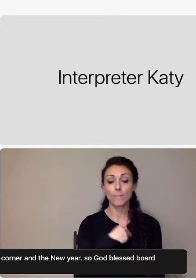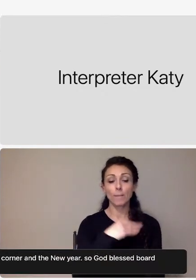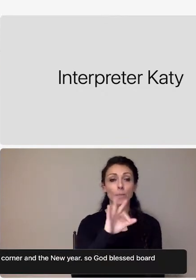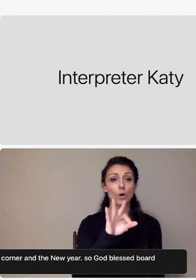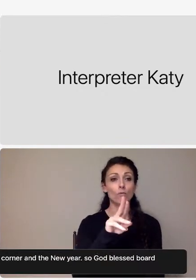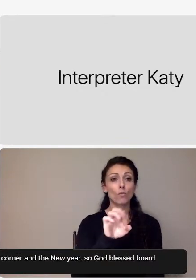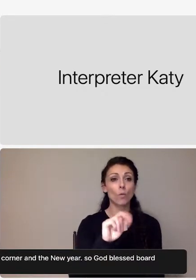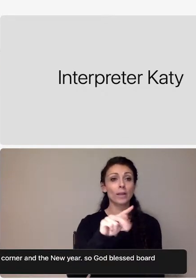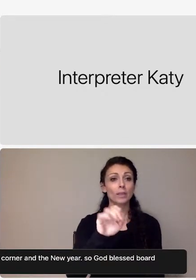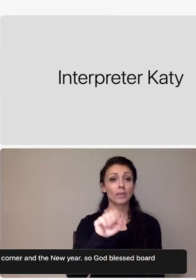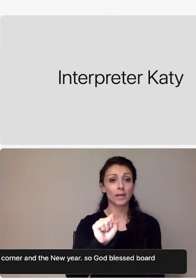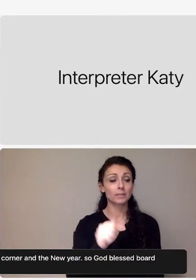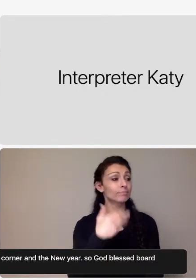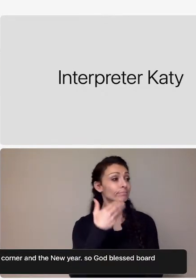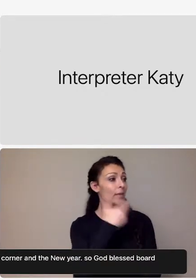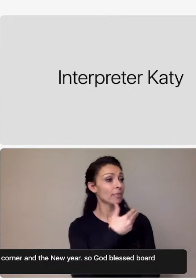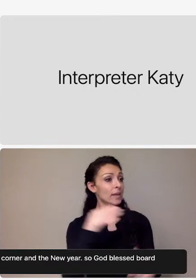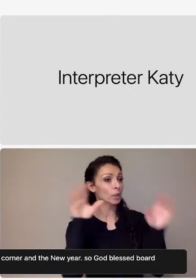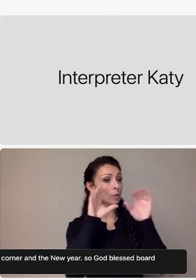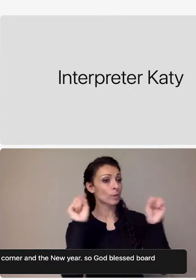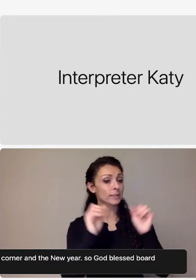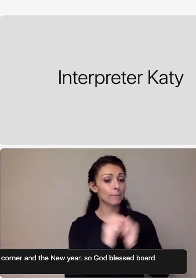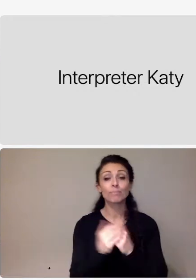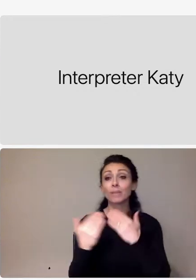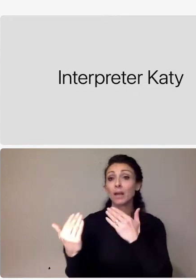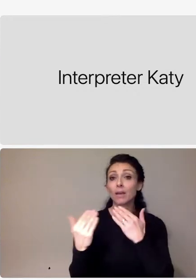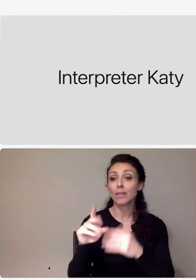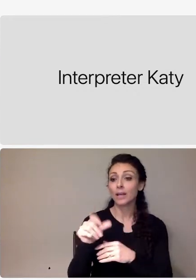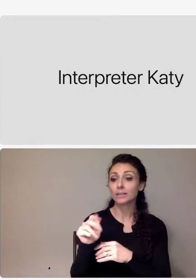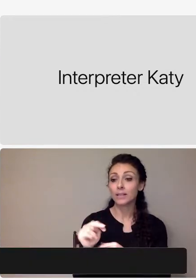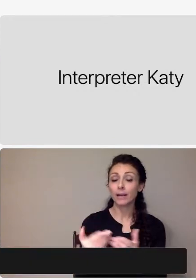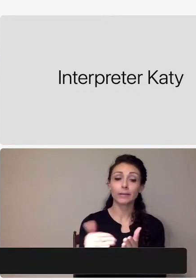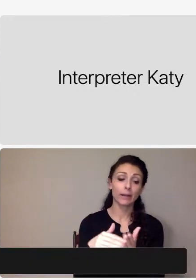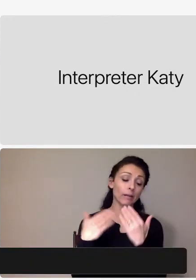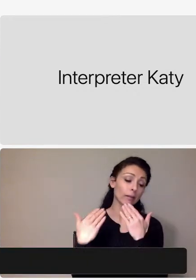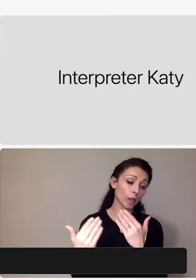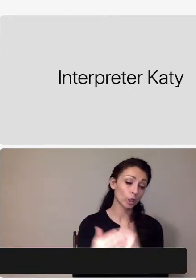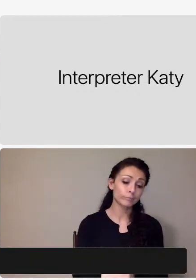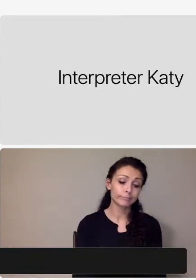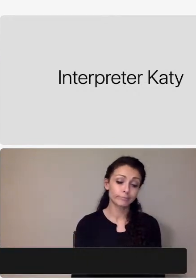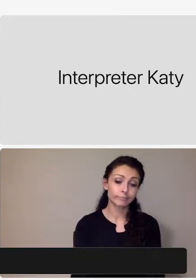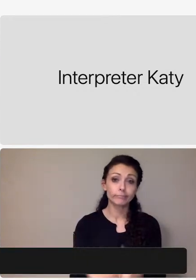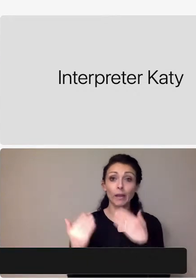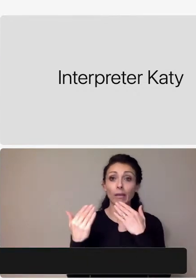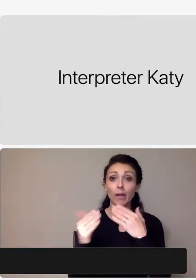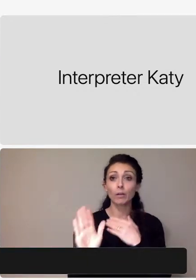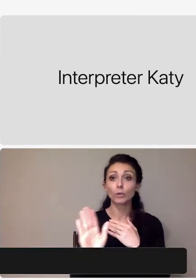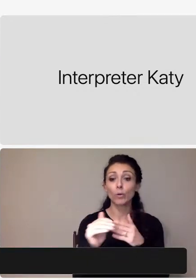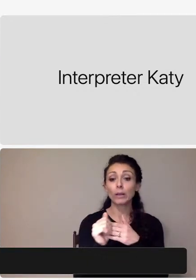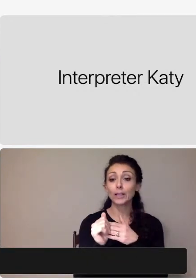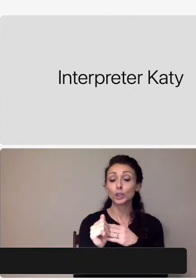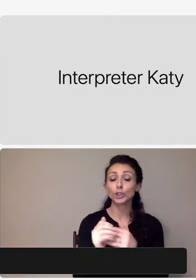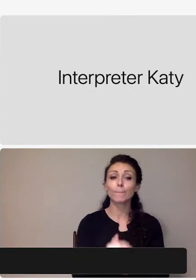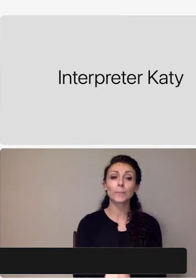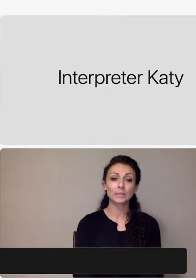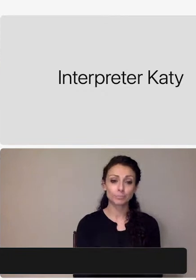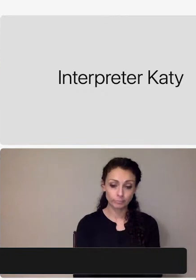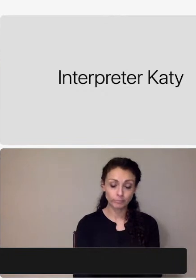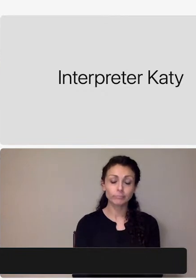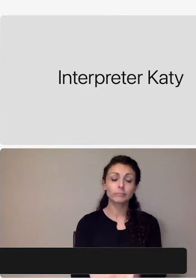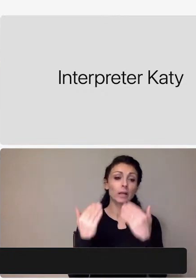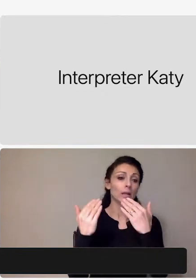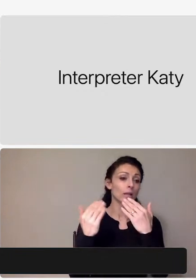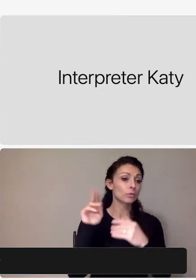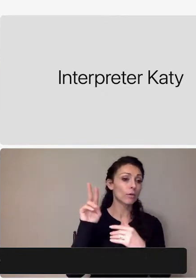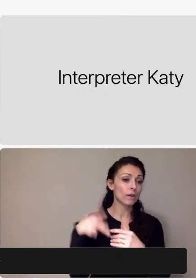thank you for president i think dan again thank you thank you for your leadership and uh to our vice